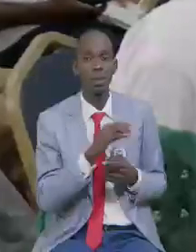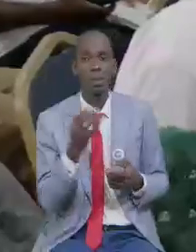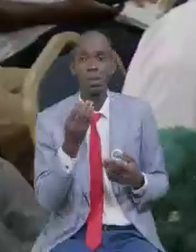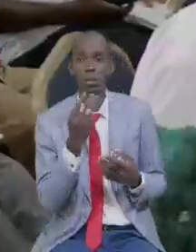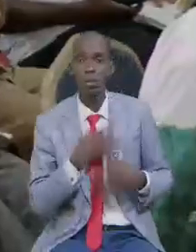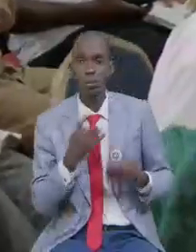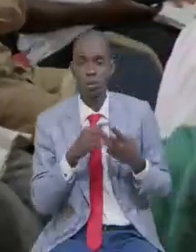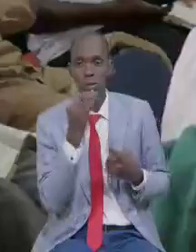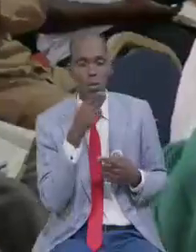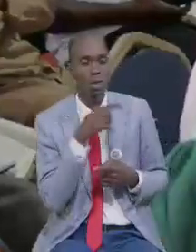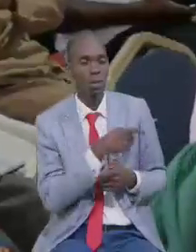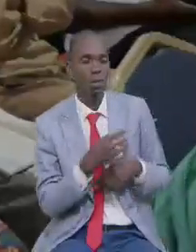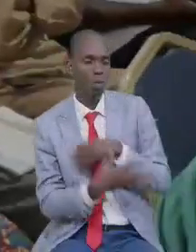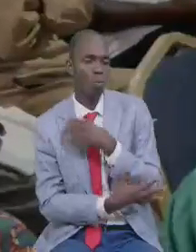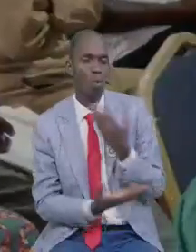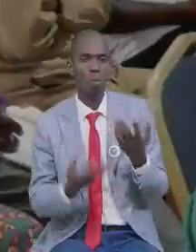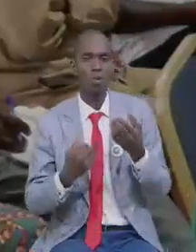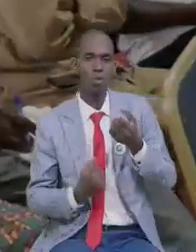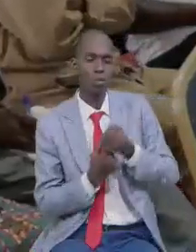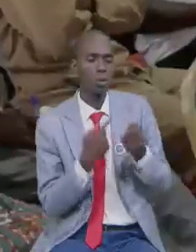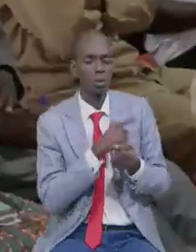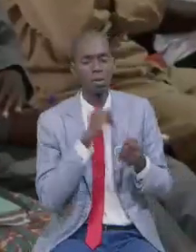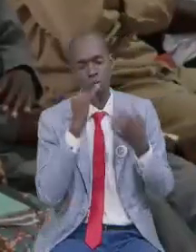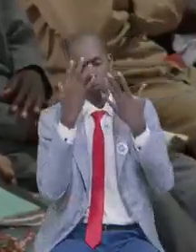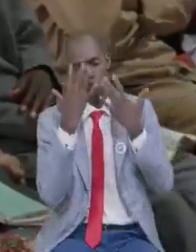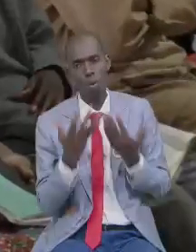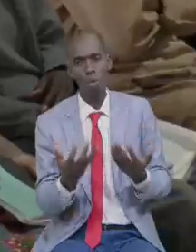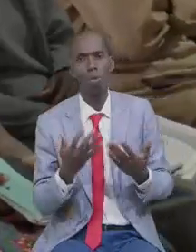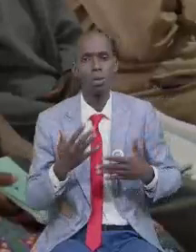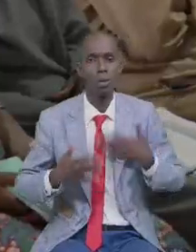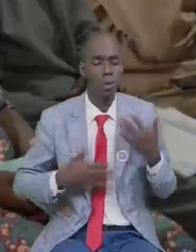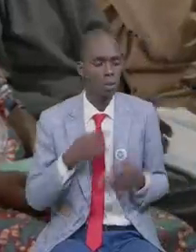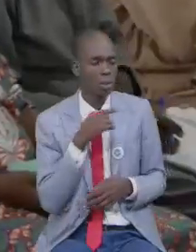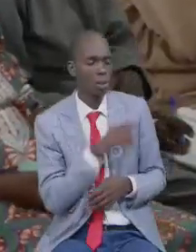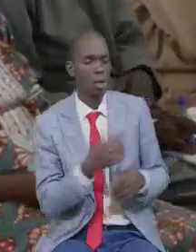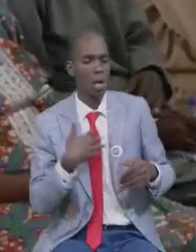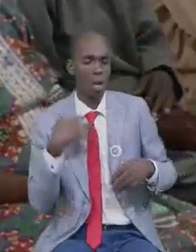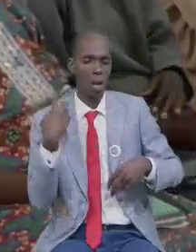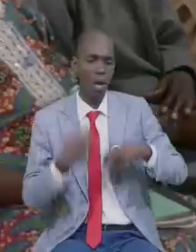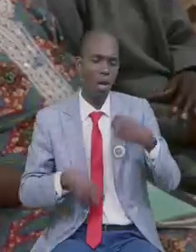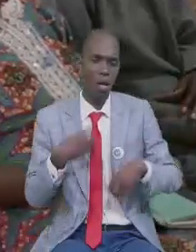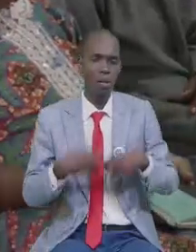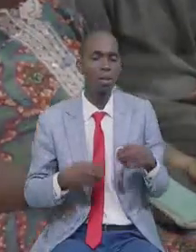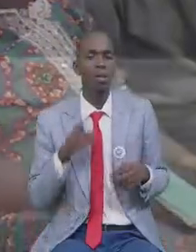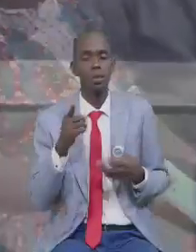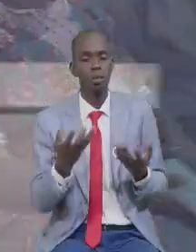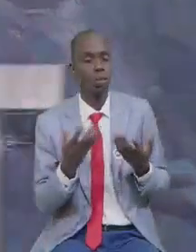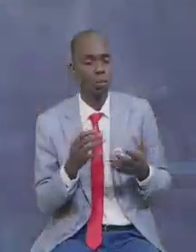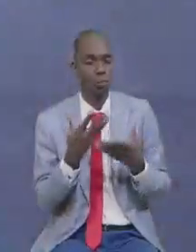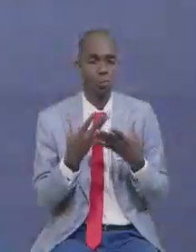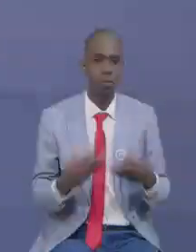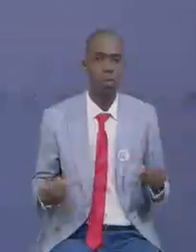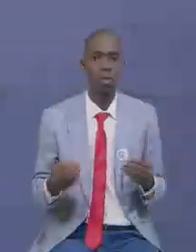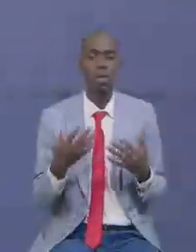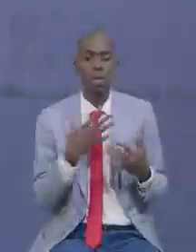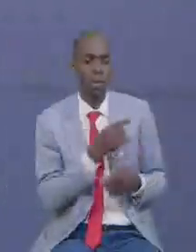support. He's sorrowful, he wants joy. He has difficulty, he wants solution. He has me